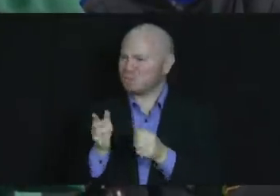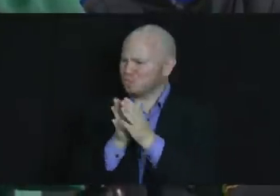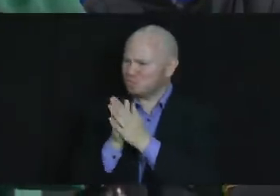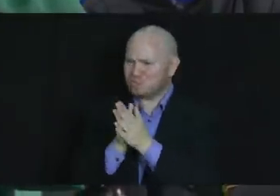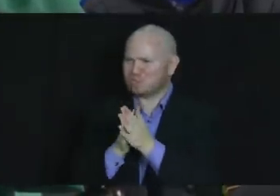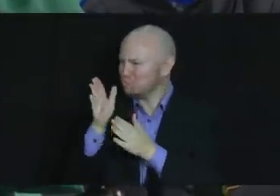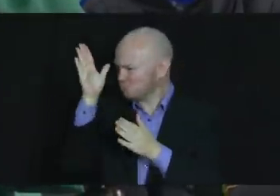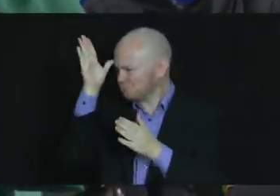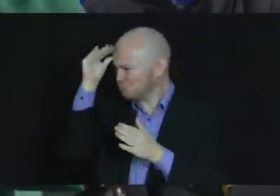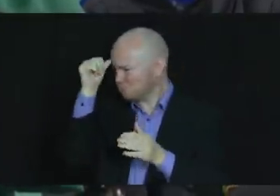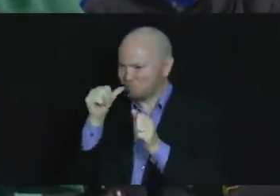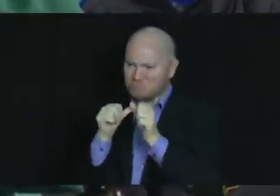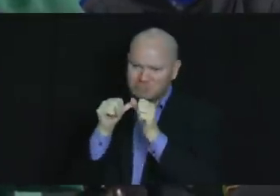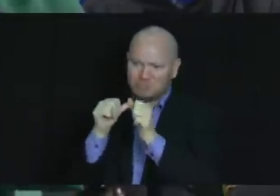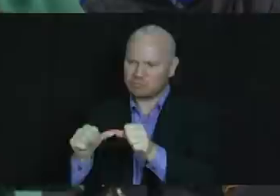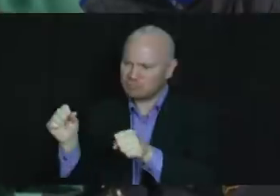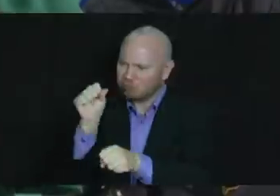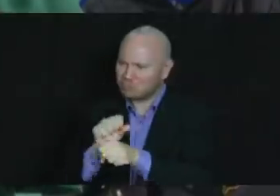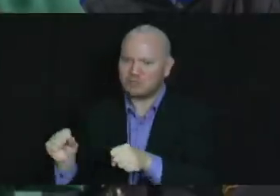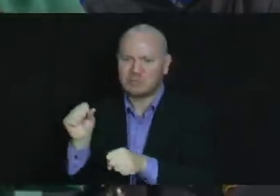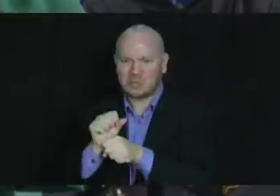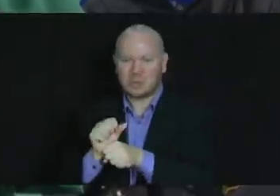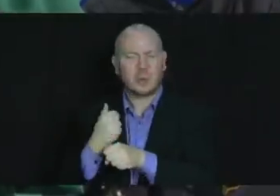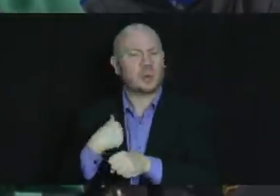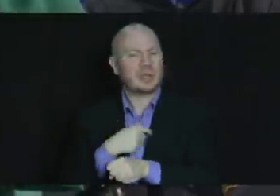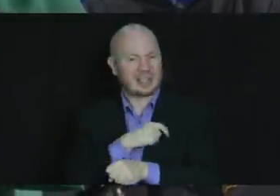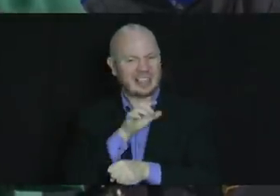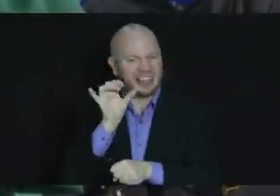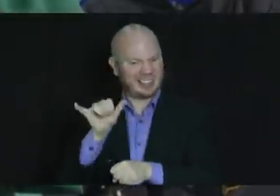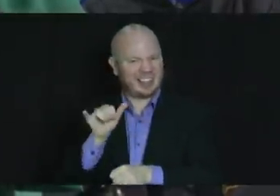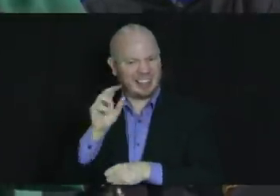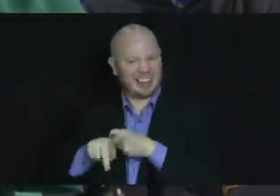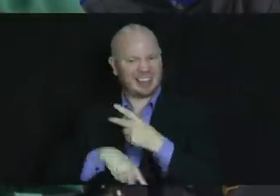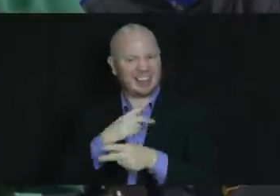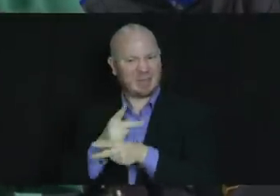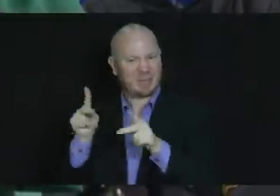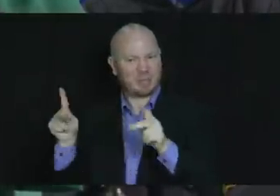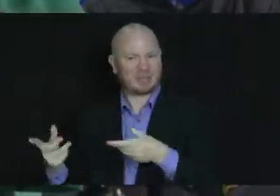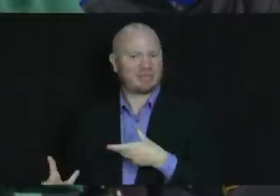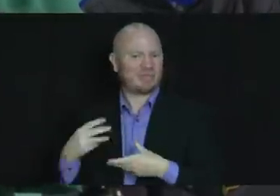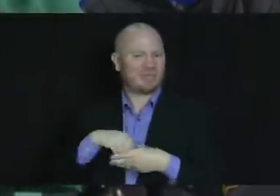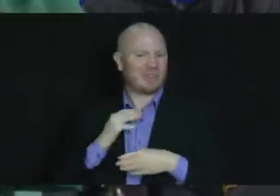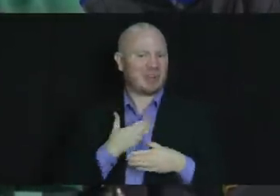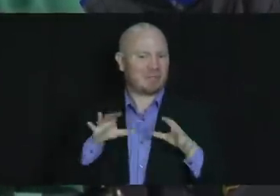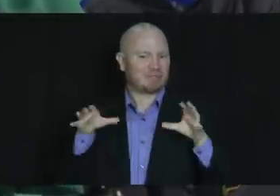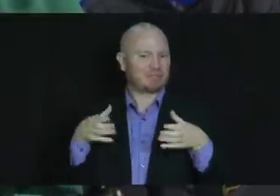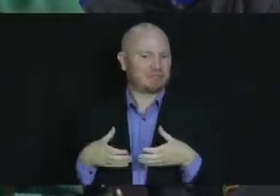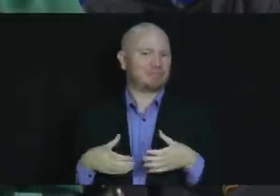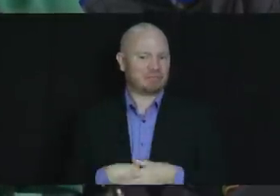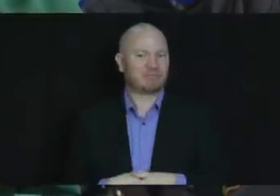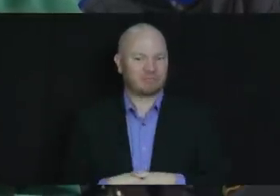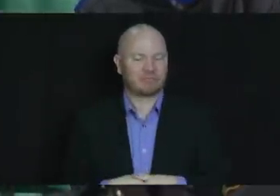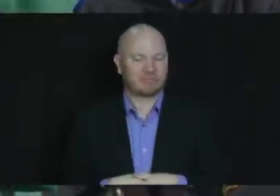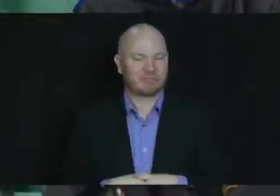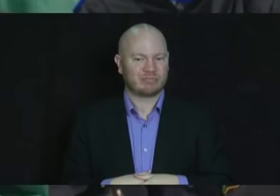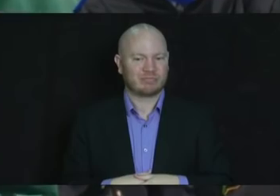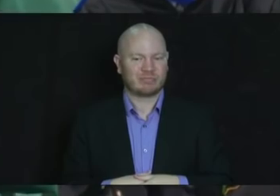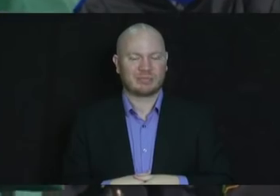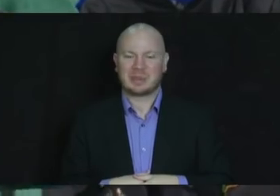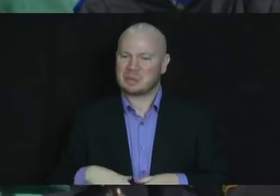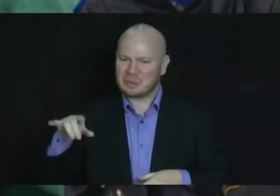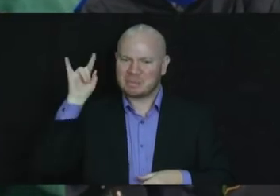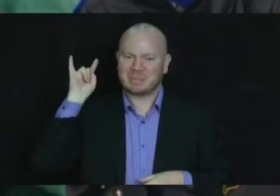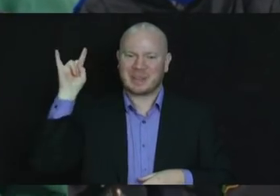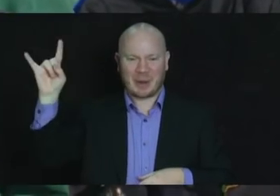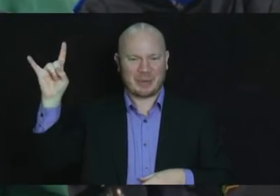universities are built by great alumni. And that, my fellow Bulls, is you. So go